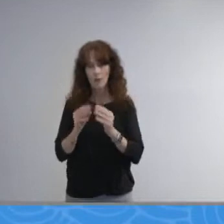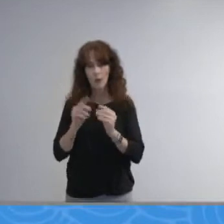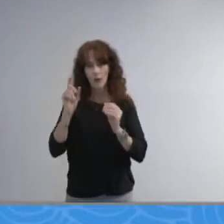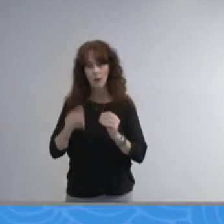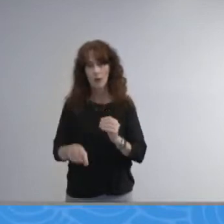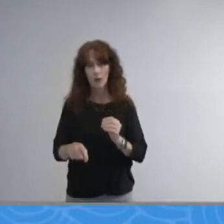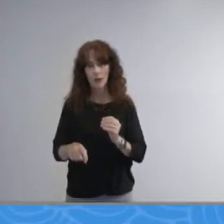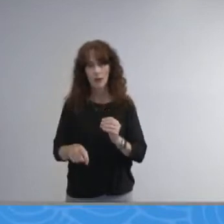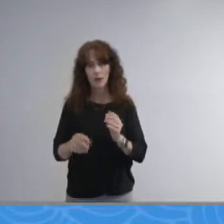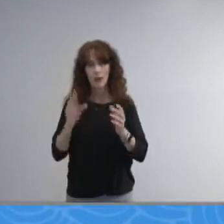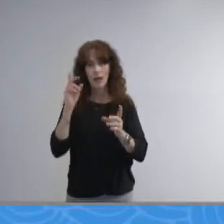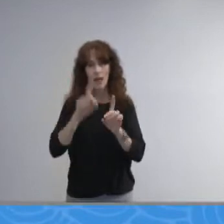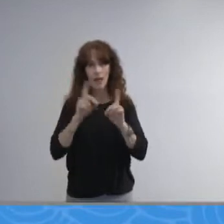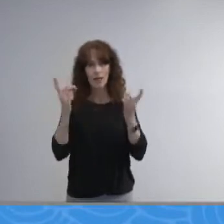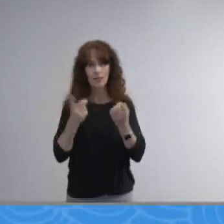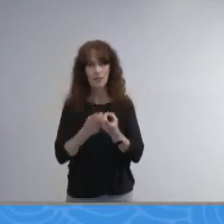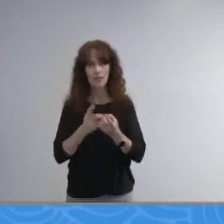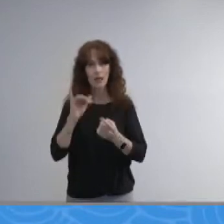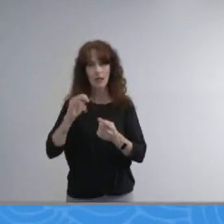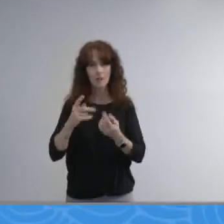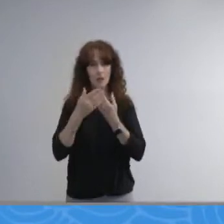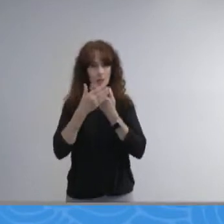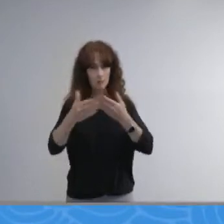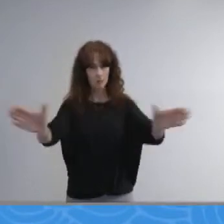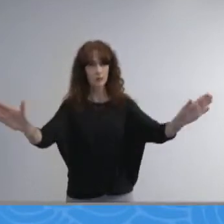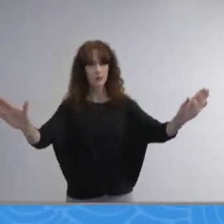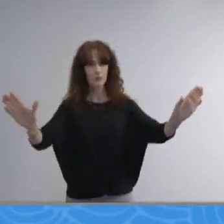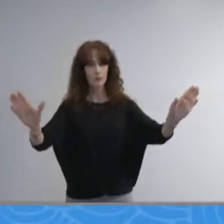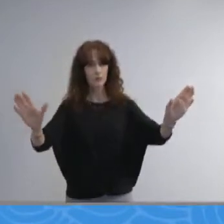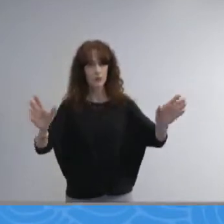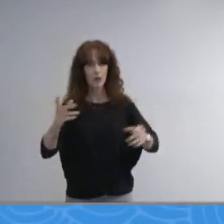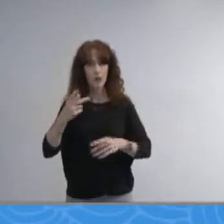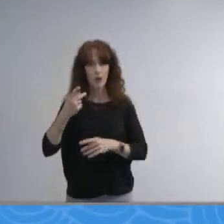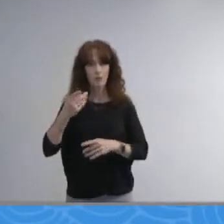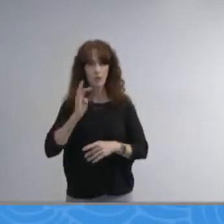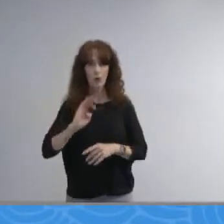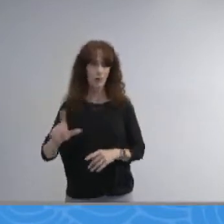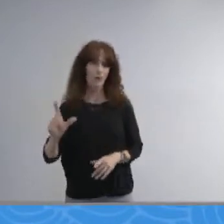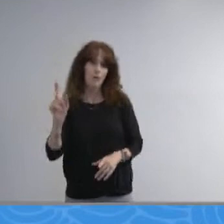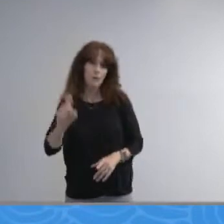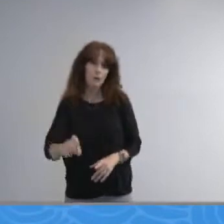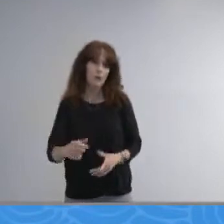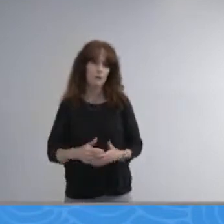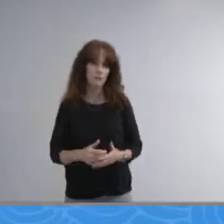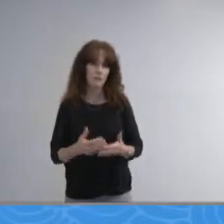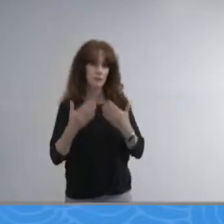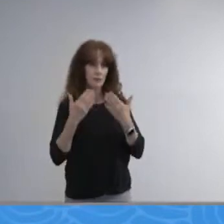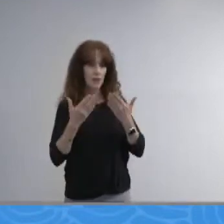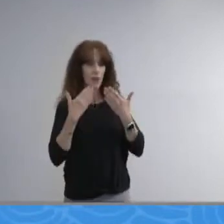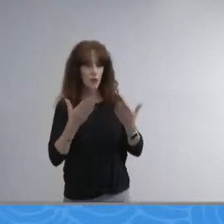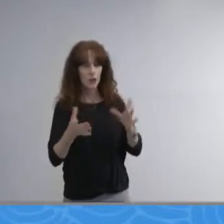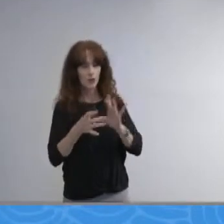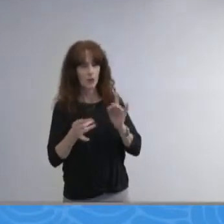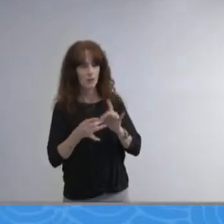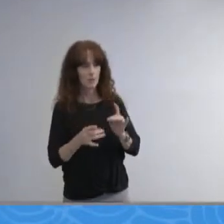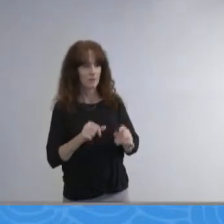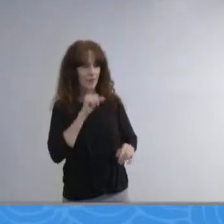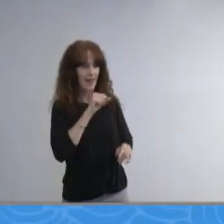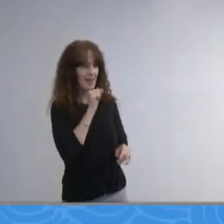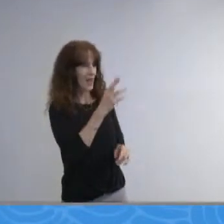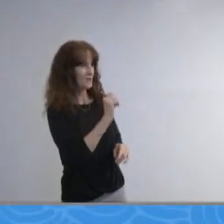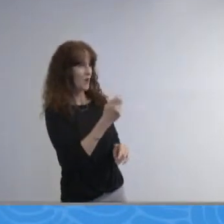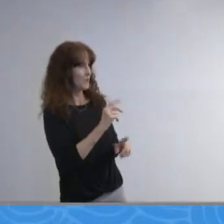be a district-wide IEP protocol. Thank you, Robin Wickerly. Robin, excellent comment. And I love